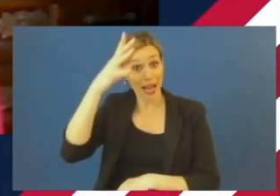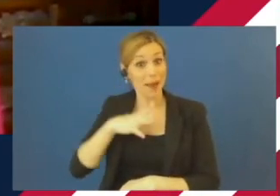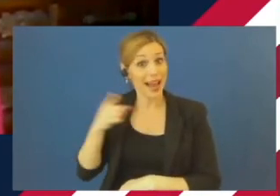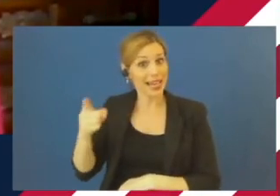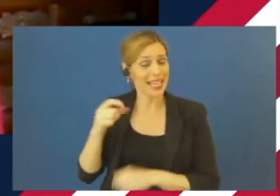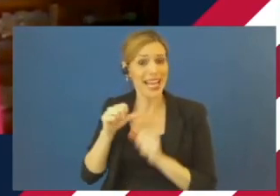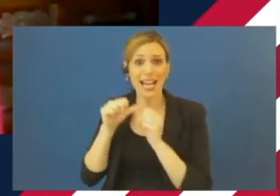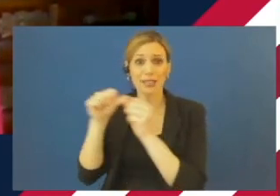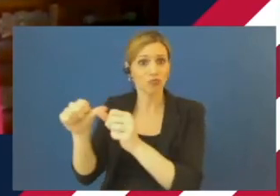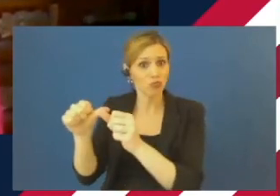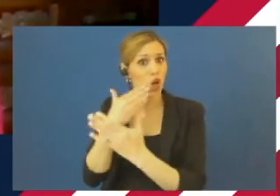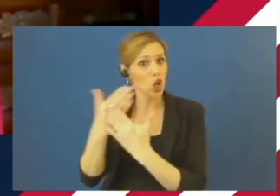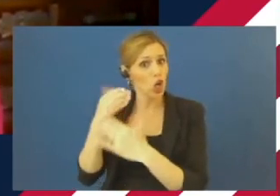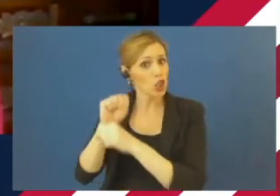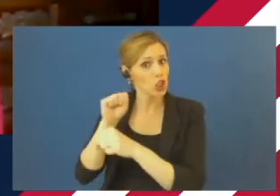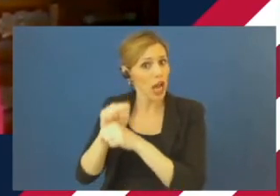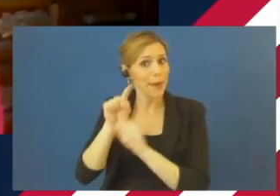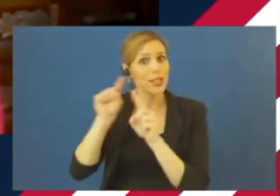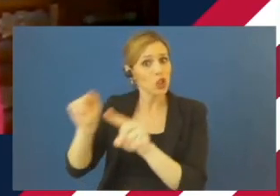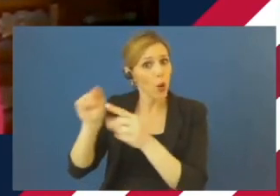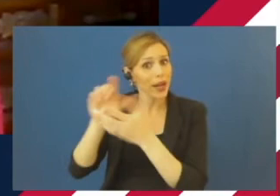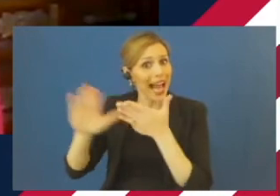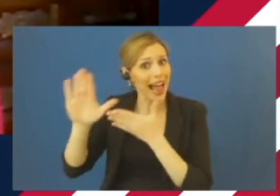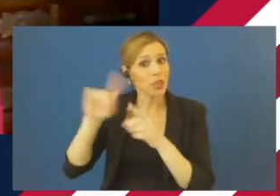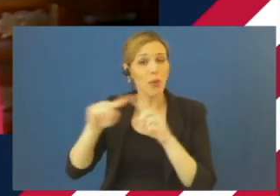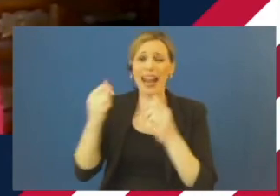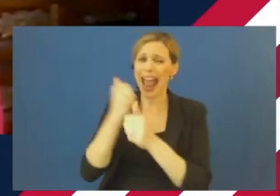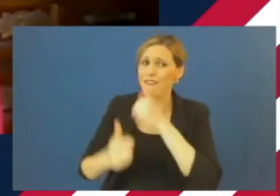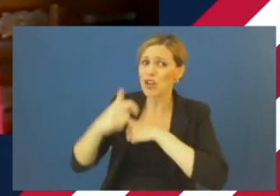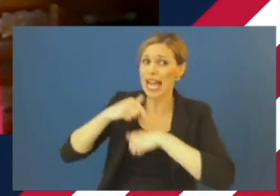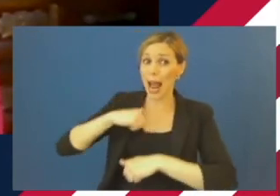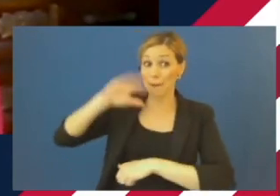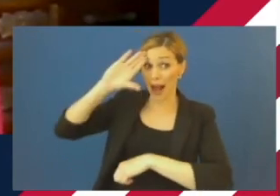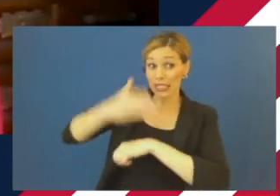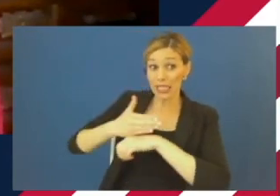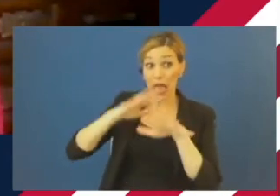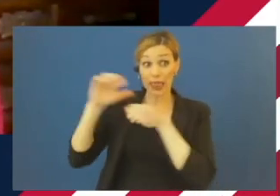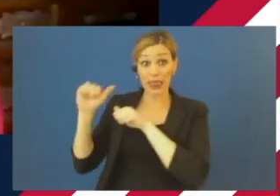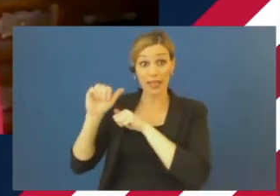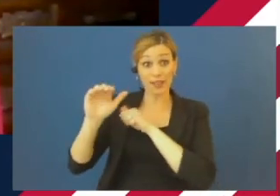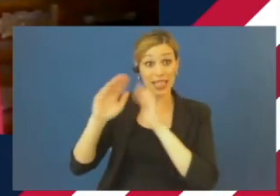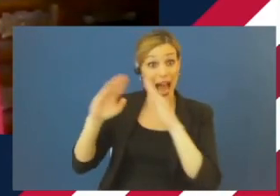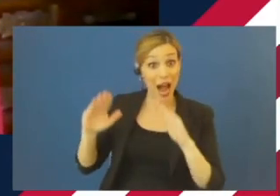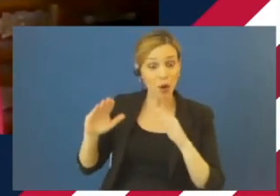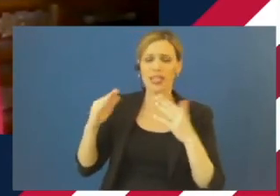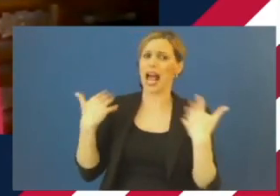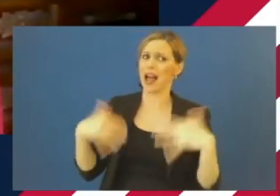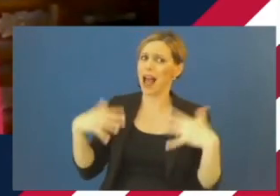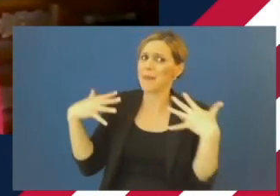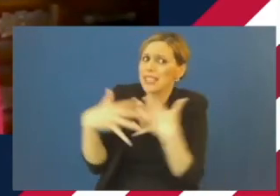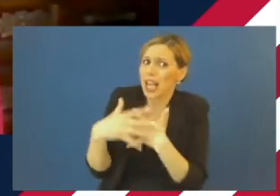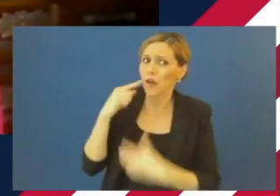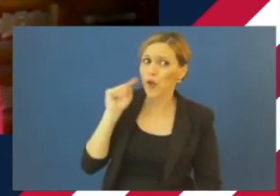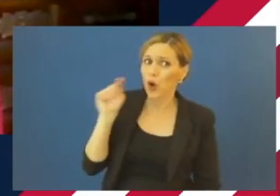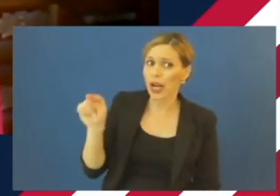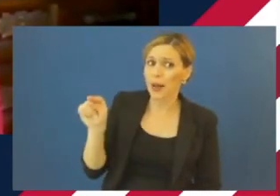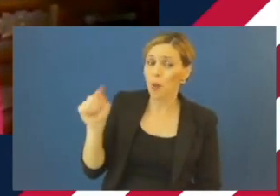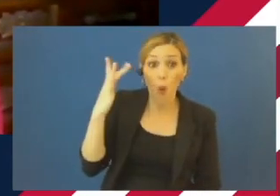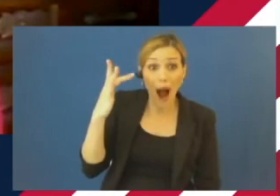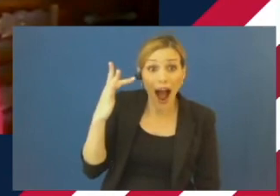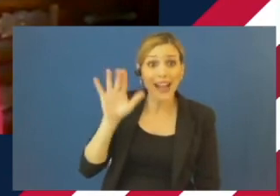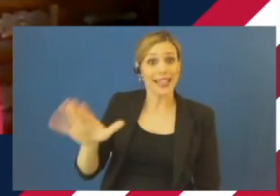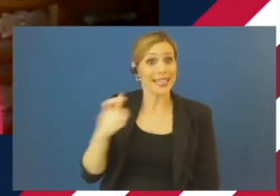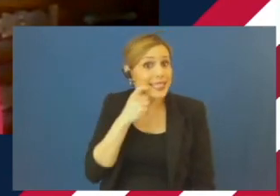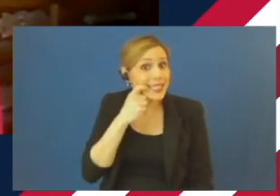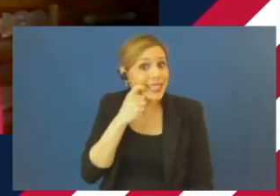his safety every time he leaves the house. I'm fearful of his being judged and condemned to die just for being Black. The talk is the hardest lesson